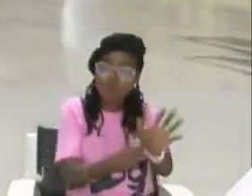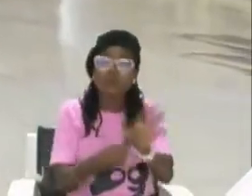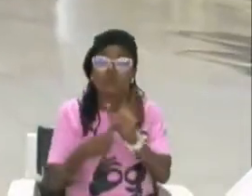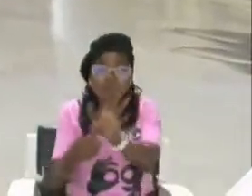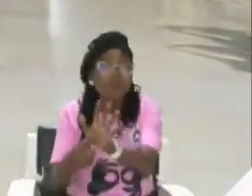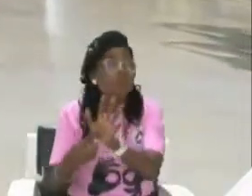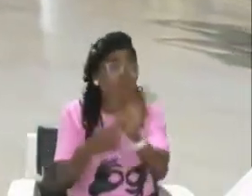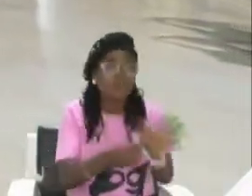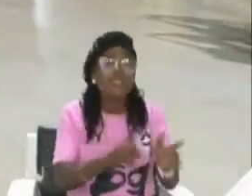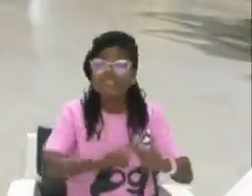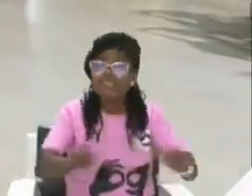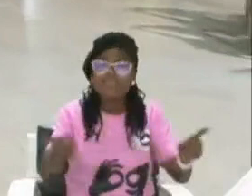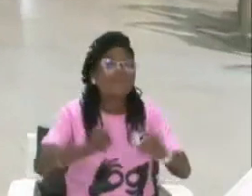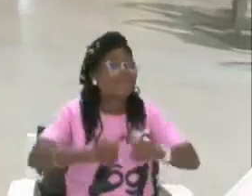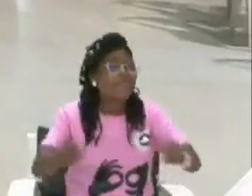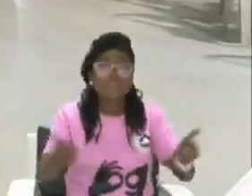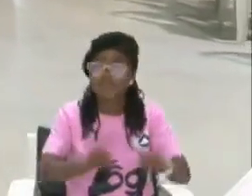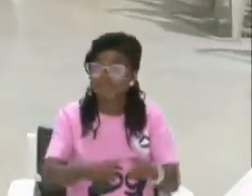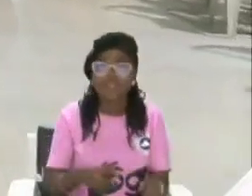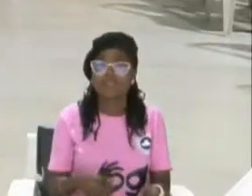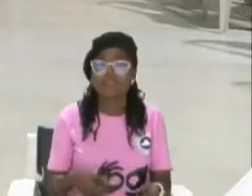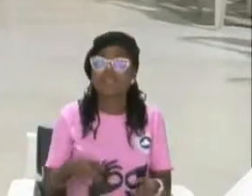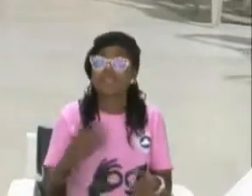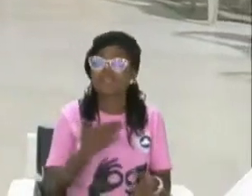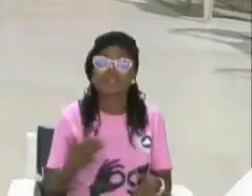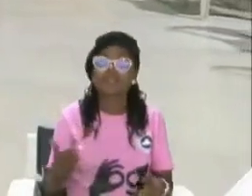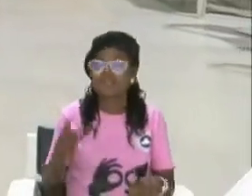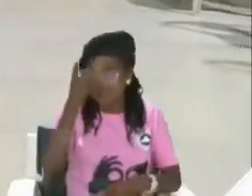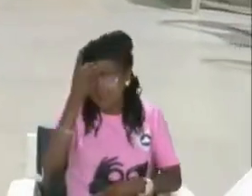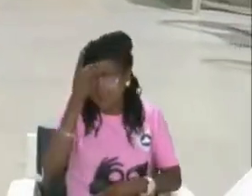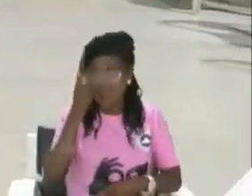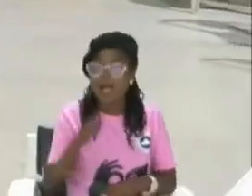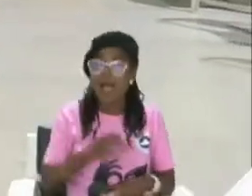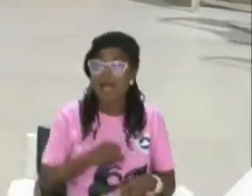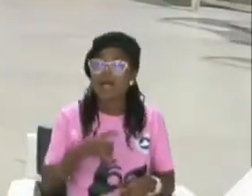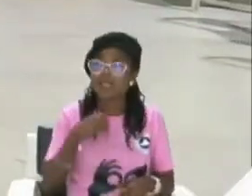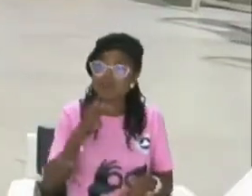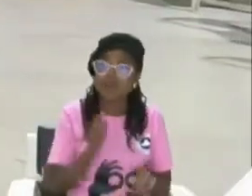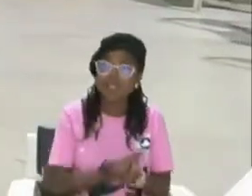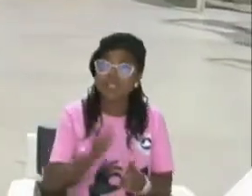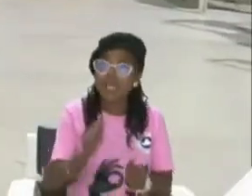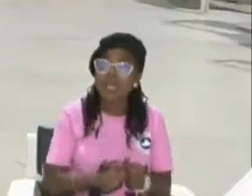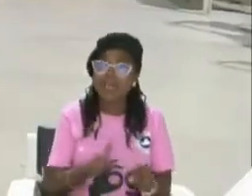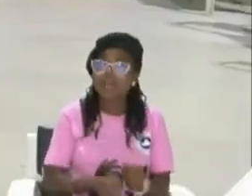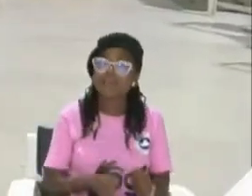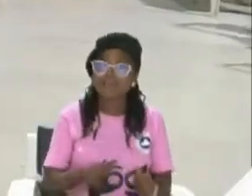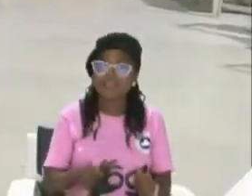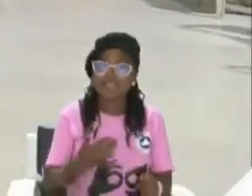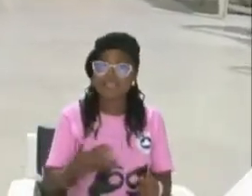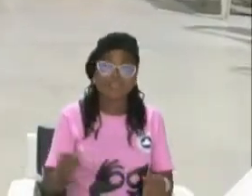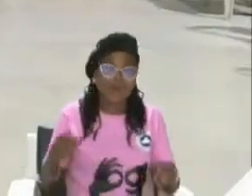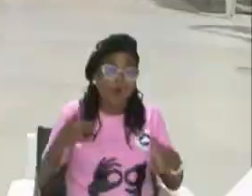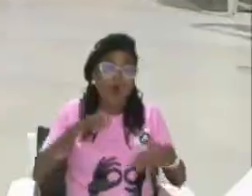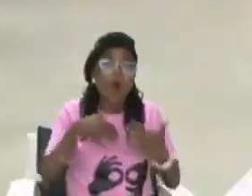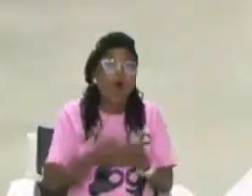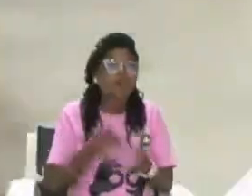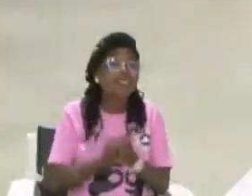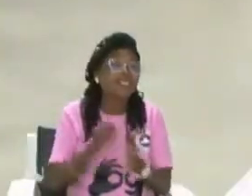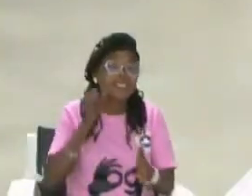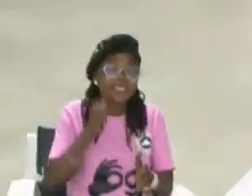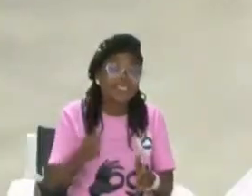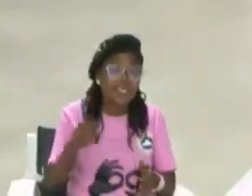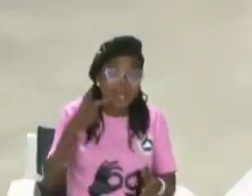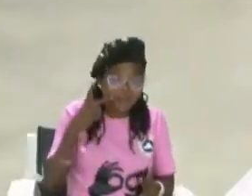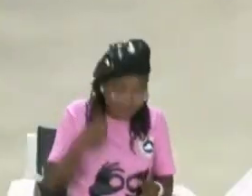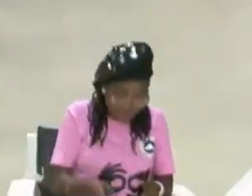symptom of my meningitis. When I checked online, I saw that everything she had, all the symptoms she had, was just